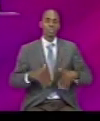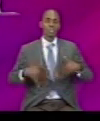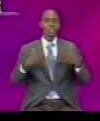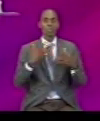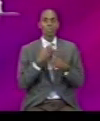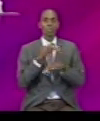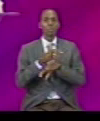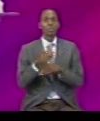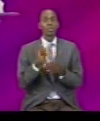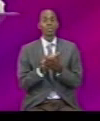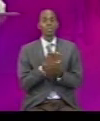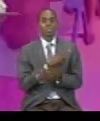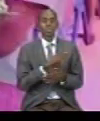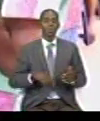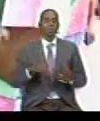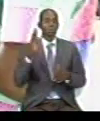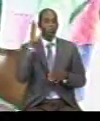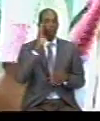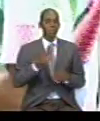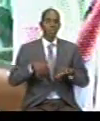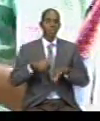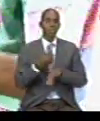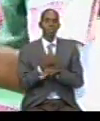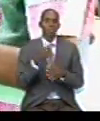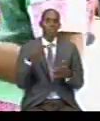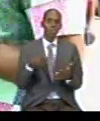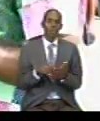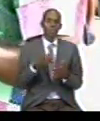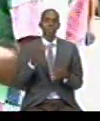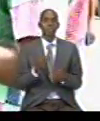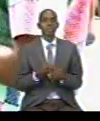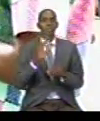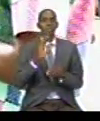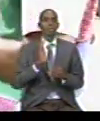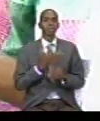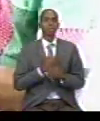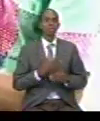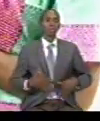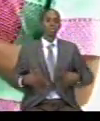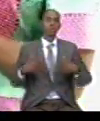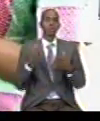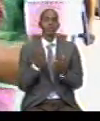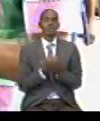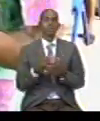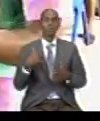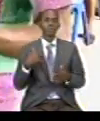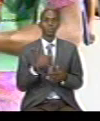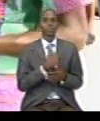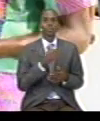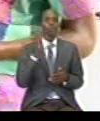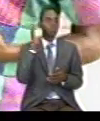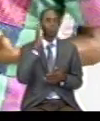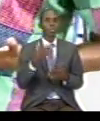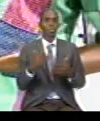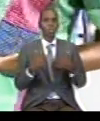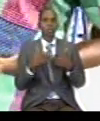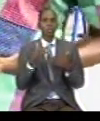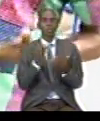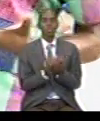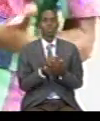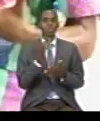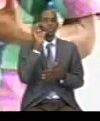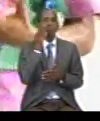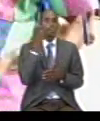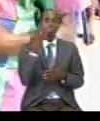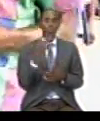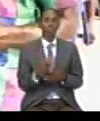will confirm this in our lives. Confirm this for us, that we have that fruit of reproduction